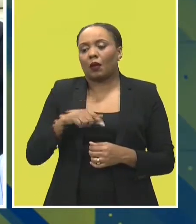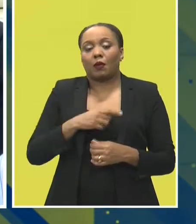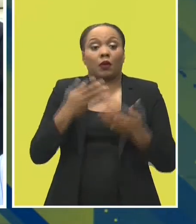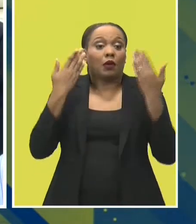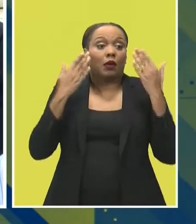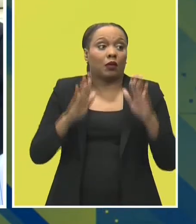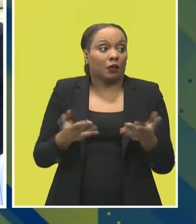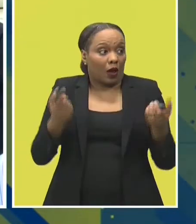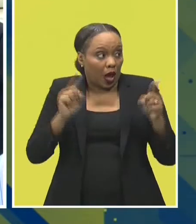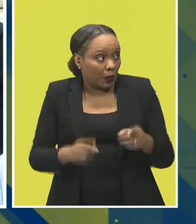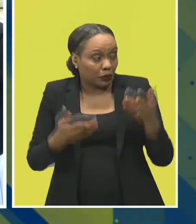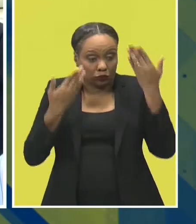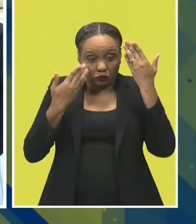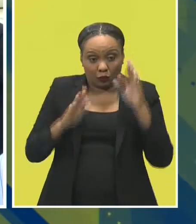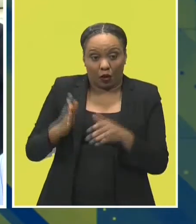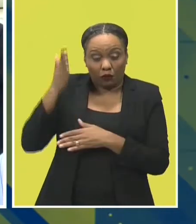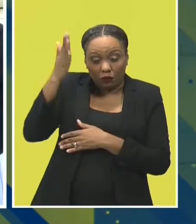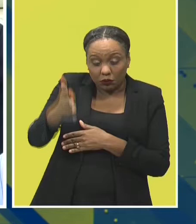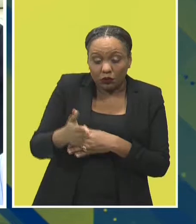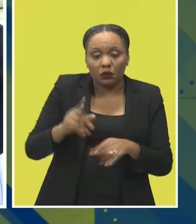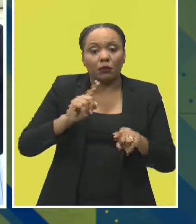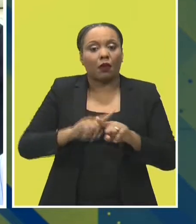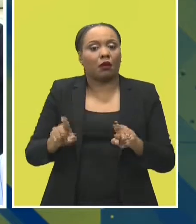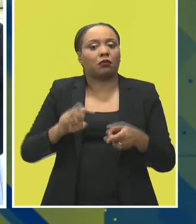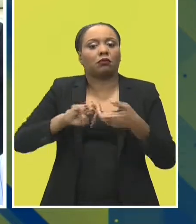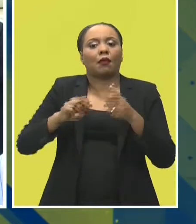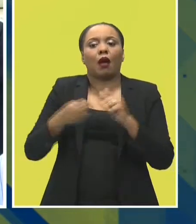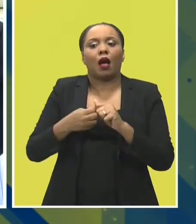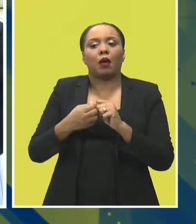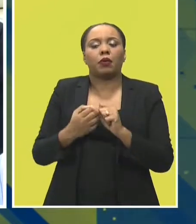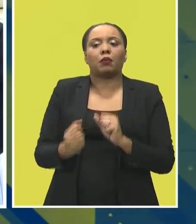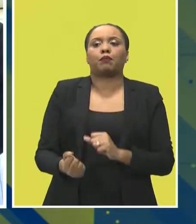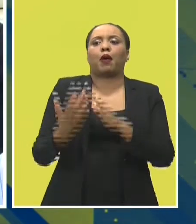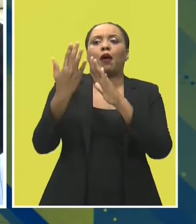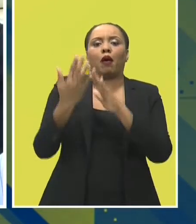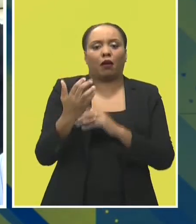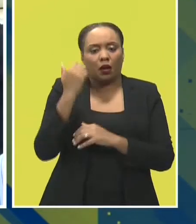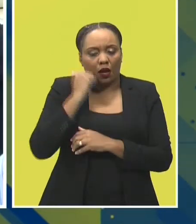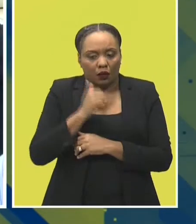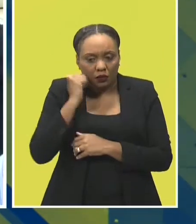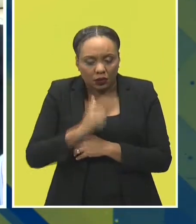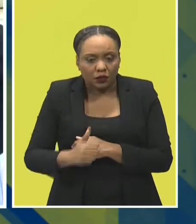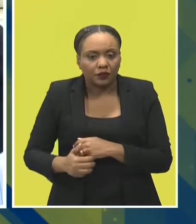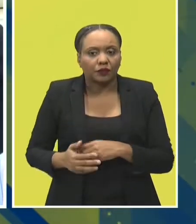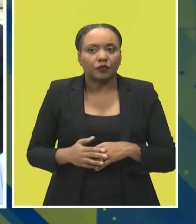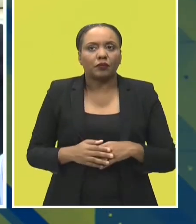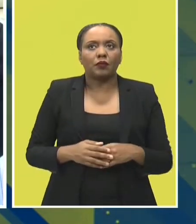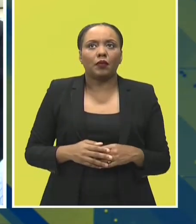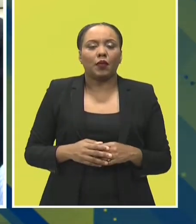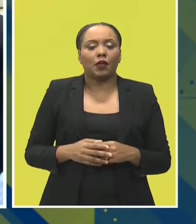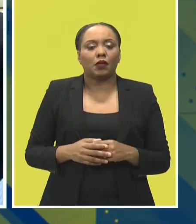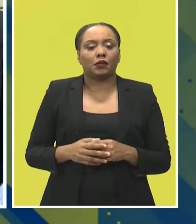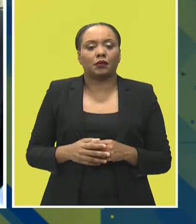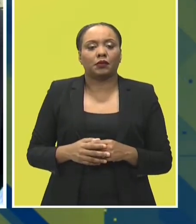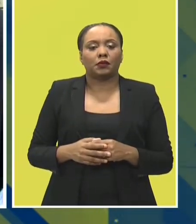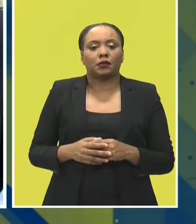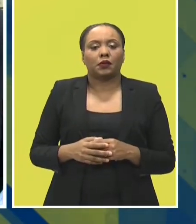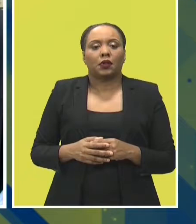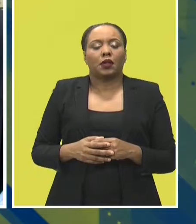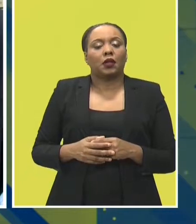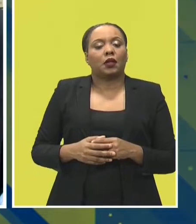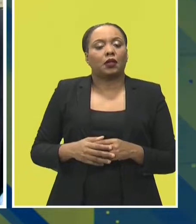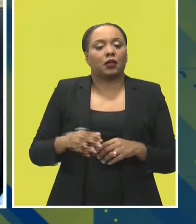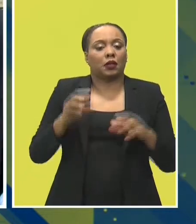coming, but the reality is that these are problems that are confronting this institution. It's certainly confronting a number of other